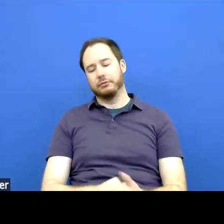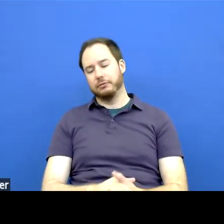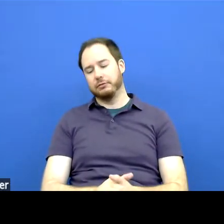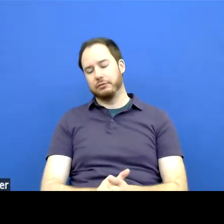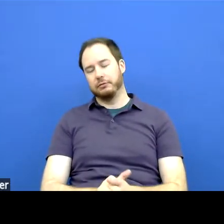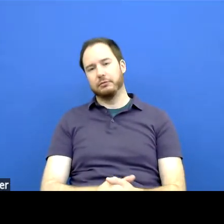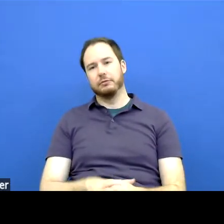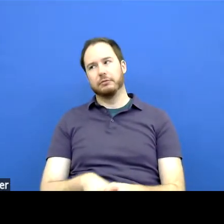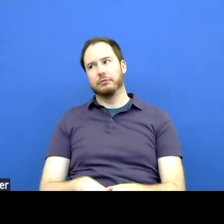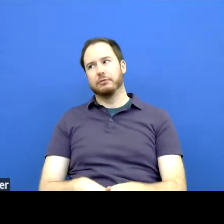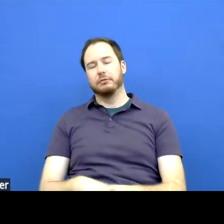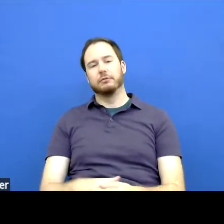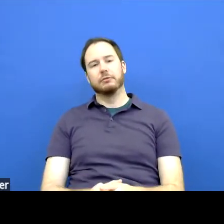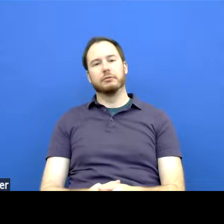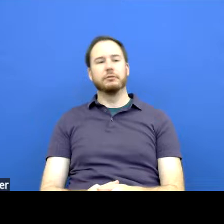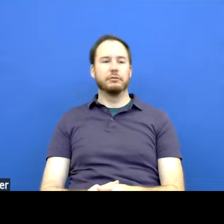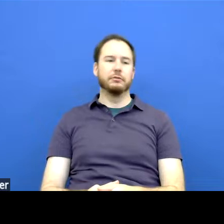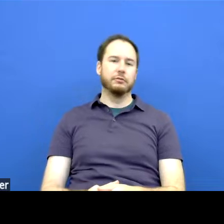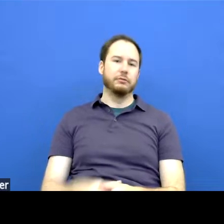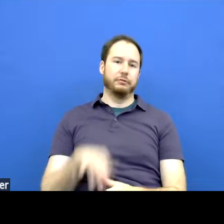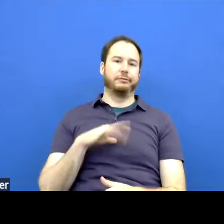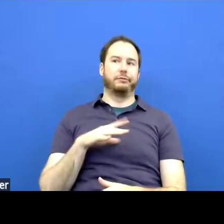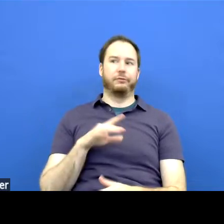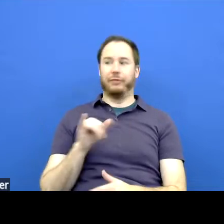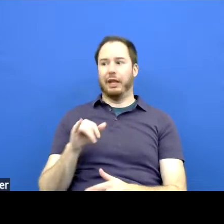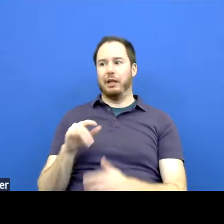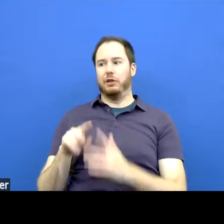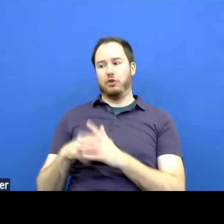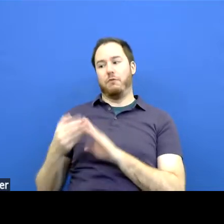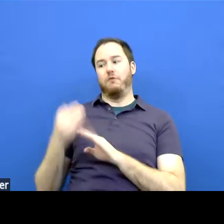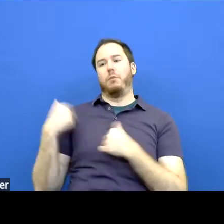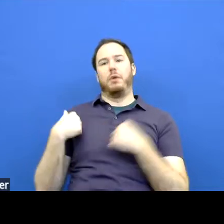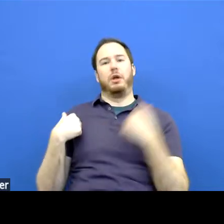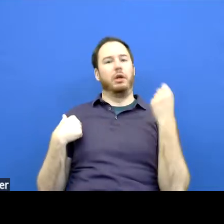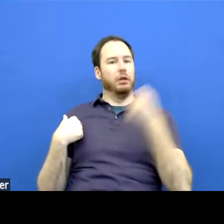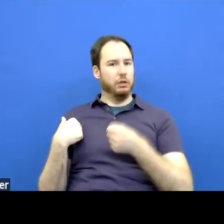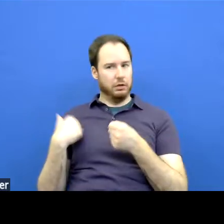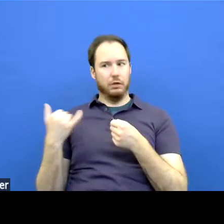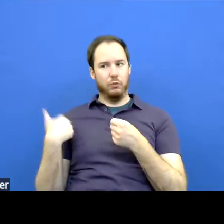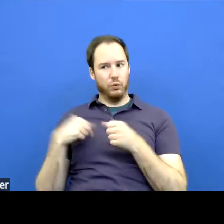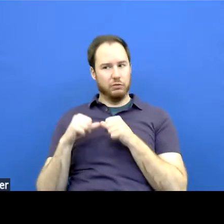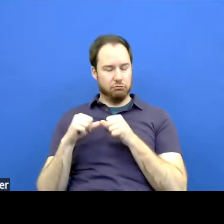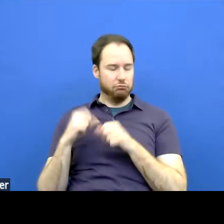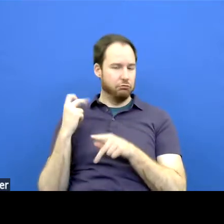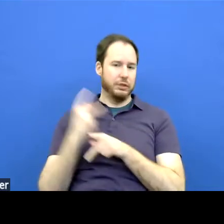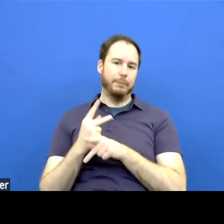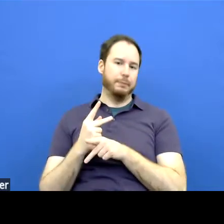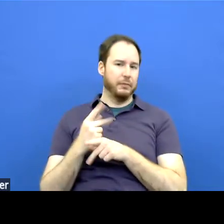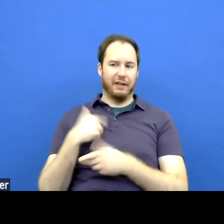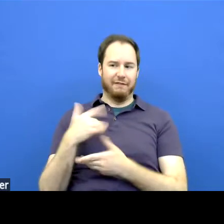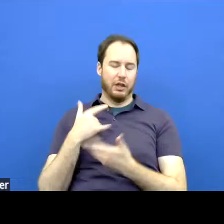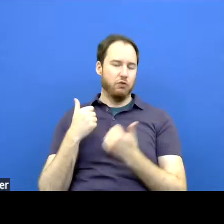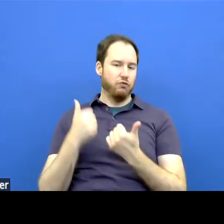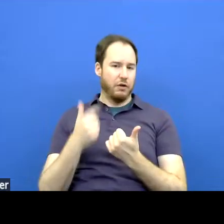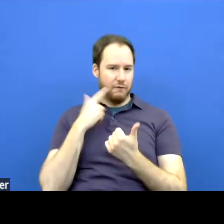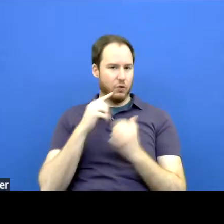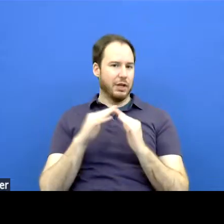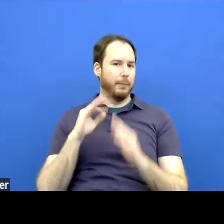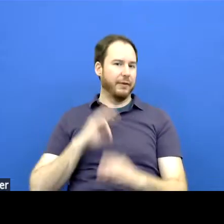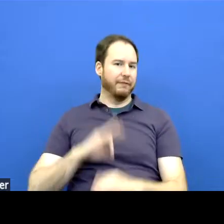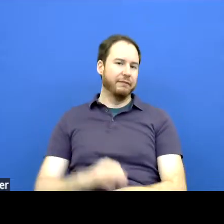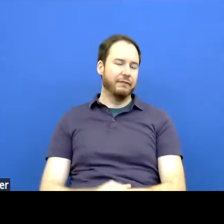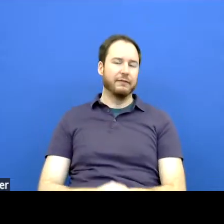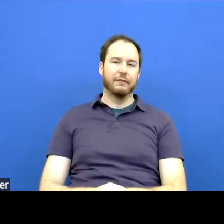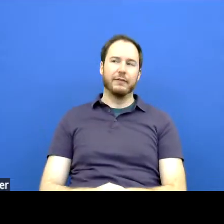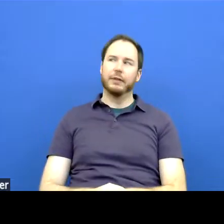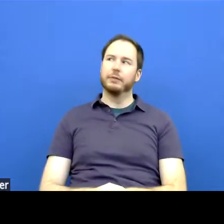just thought that's an important point. That's something that started before me, and we've been diligent in keeping that going because I think it's great for the town.